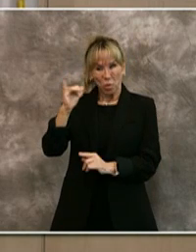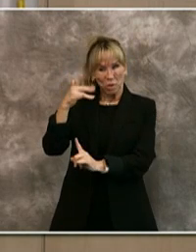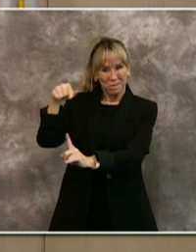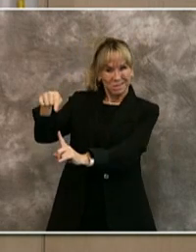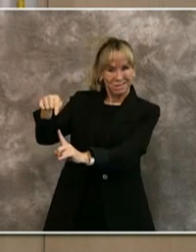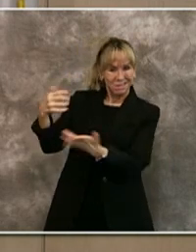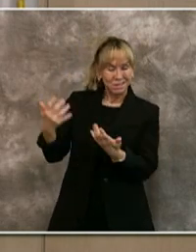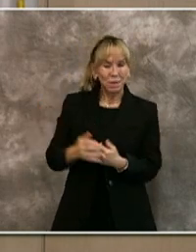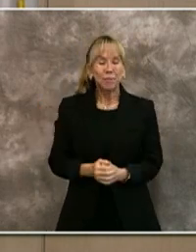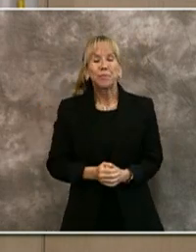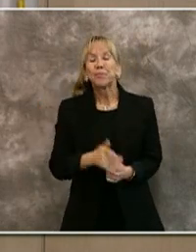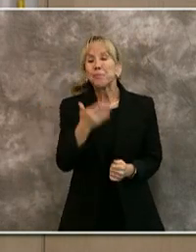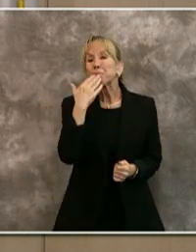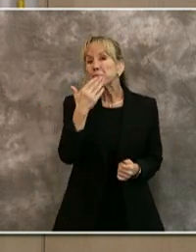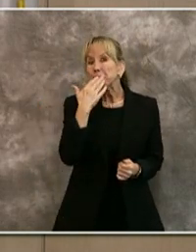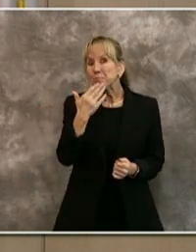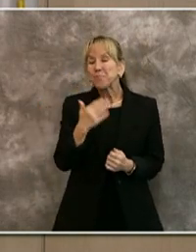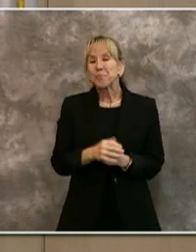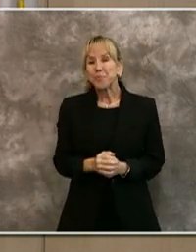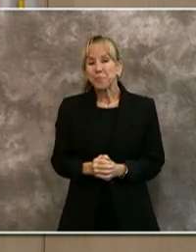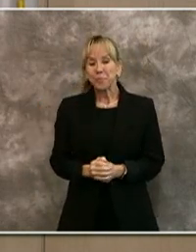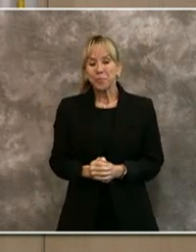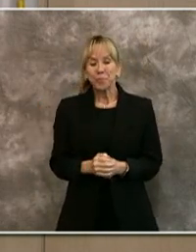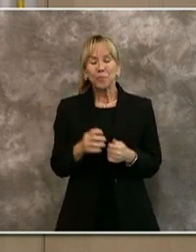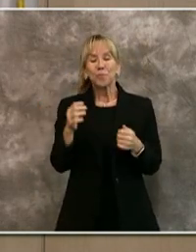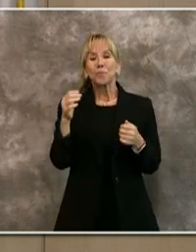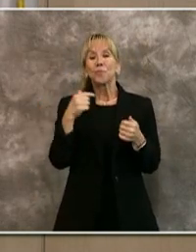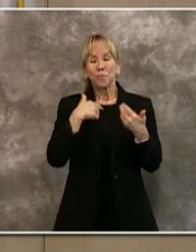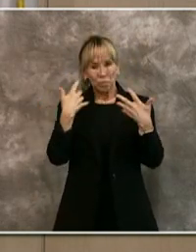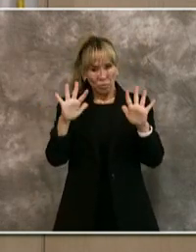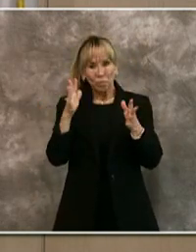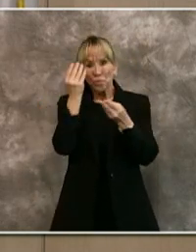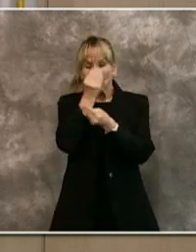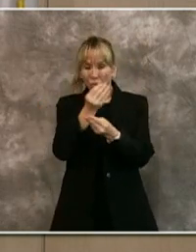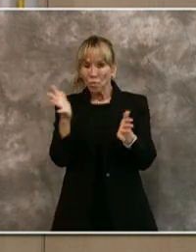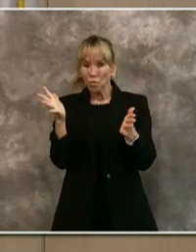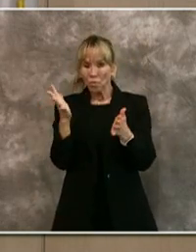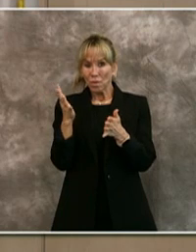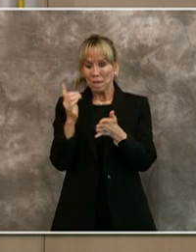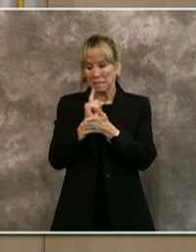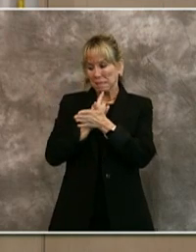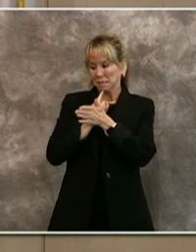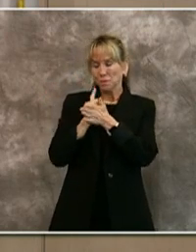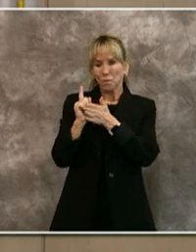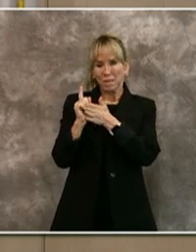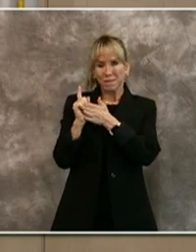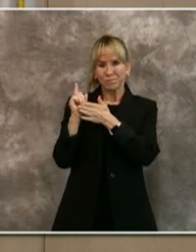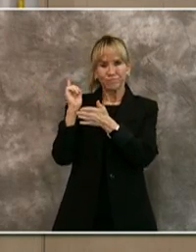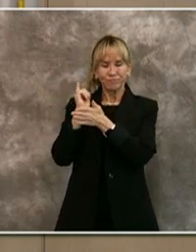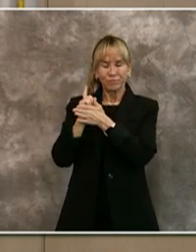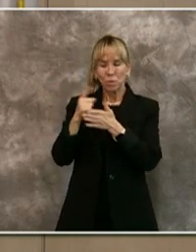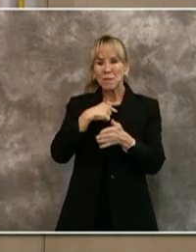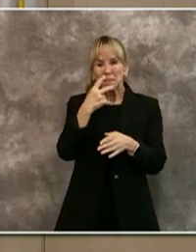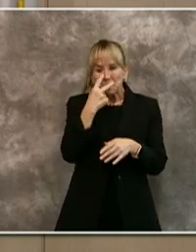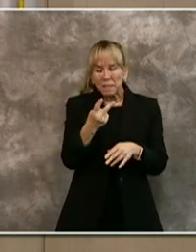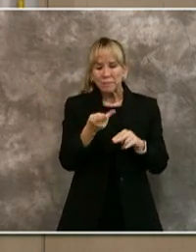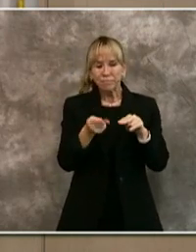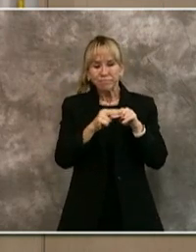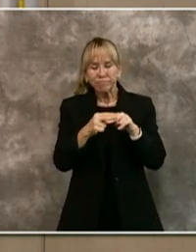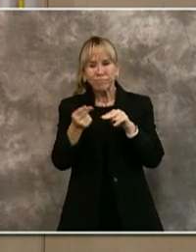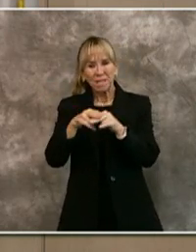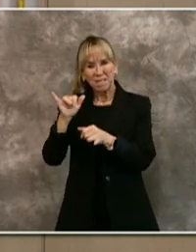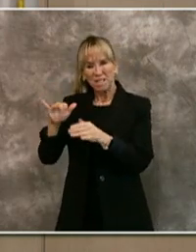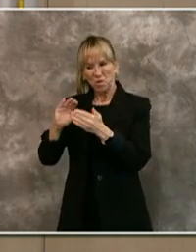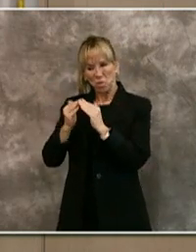Thank you for the question. We've stated over the past week, as we are seeing increased number of